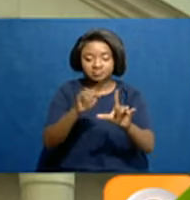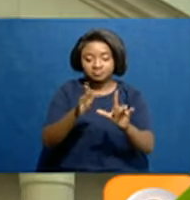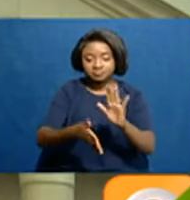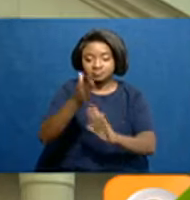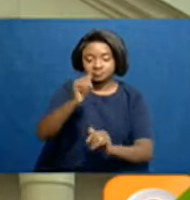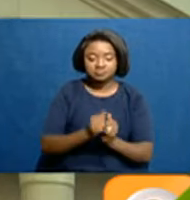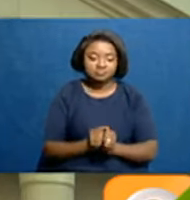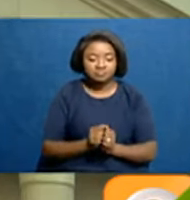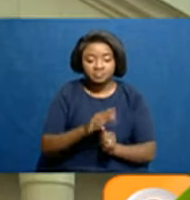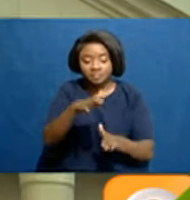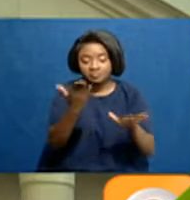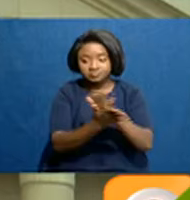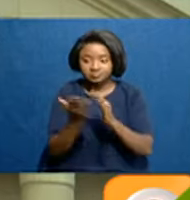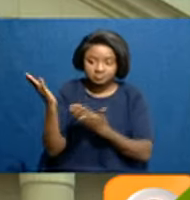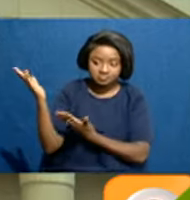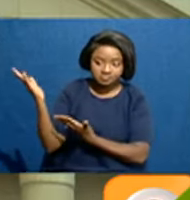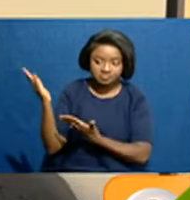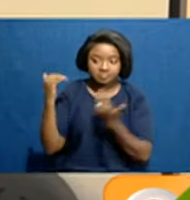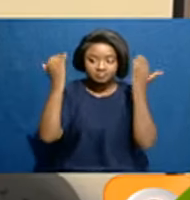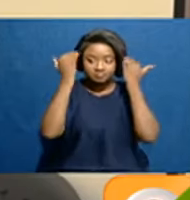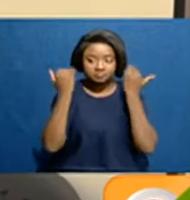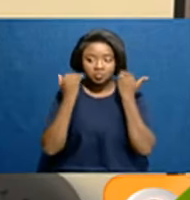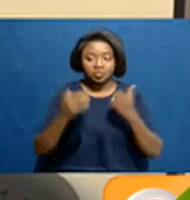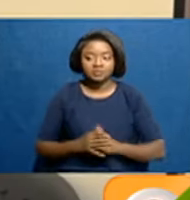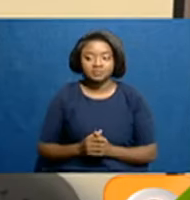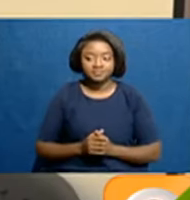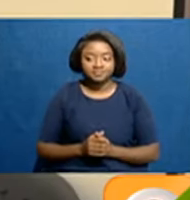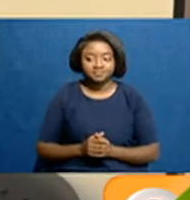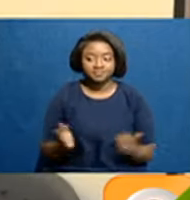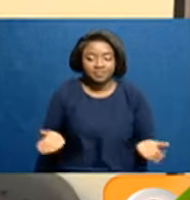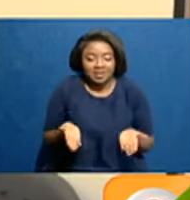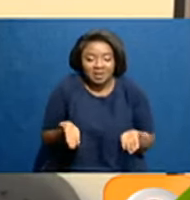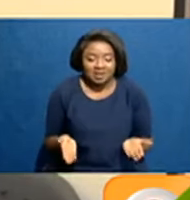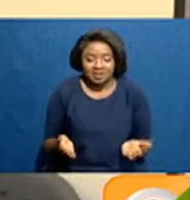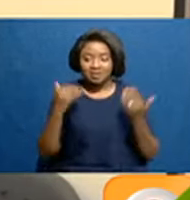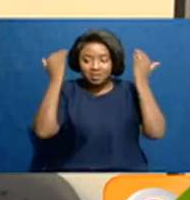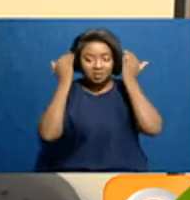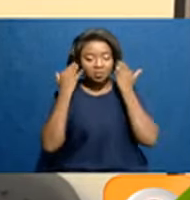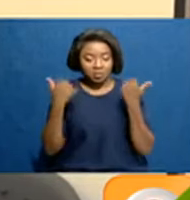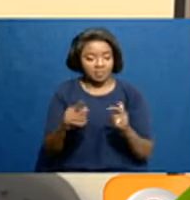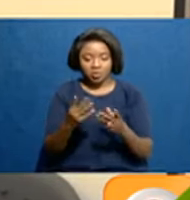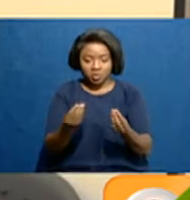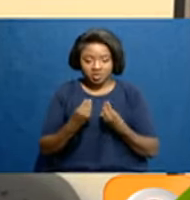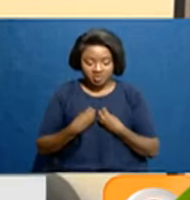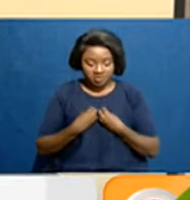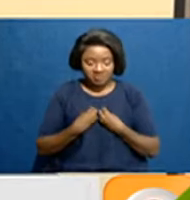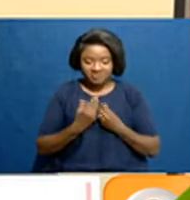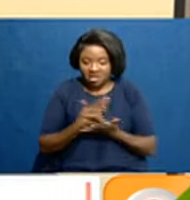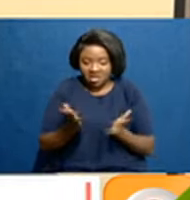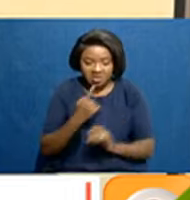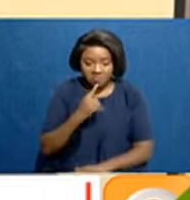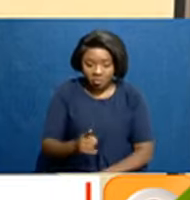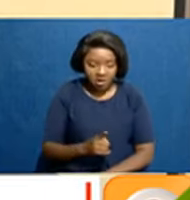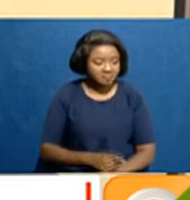urgency filed at the Milimani Law Courts. Currently, the court has not given any conservatory